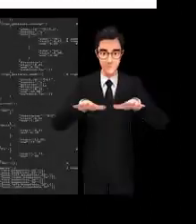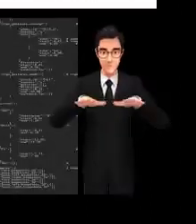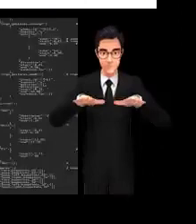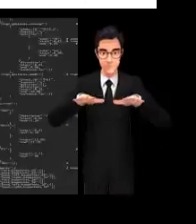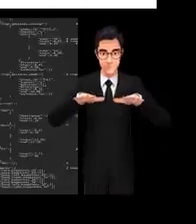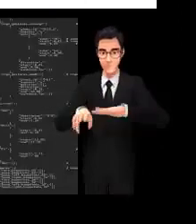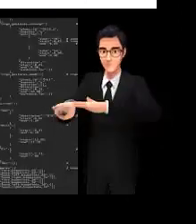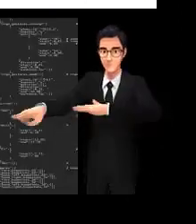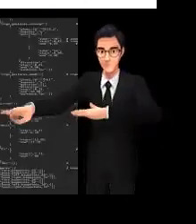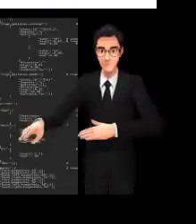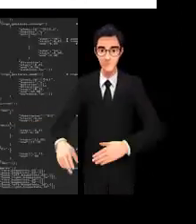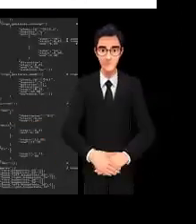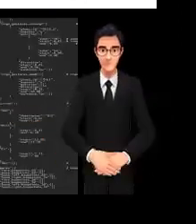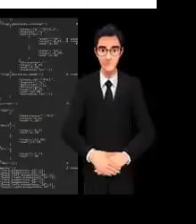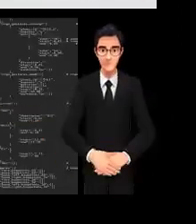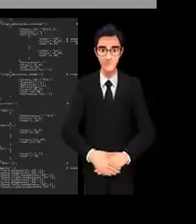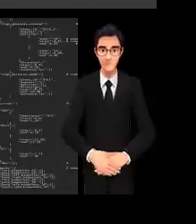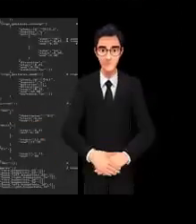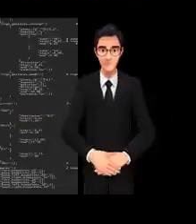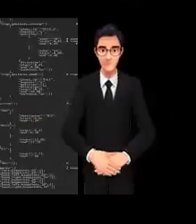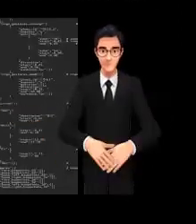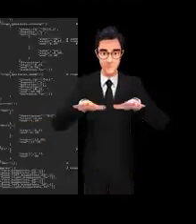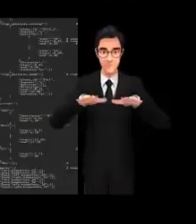language script and player will be delivered to the customer.